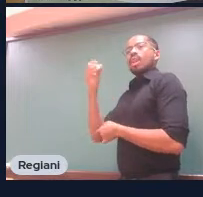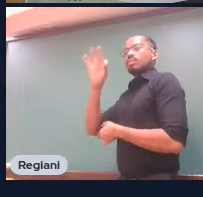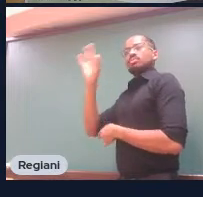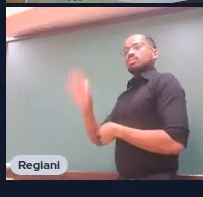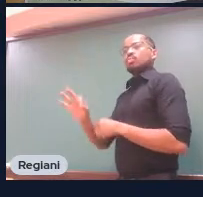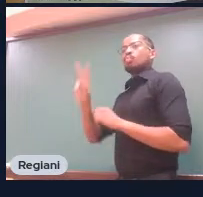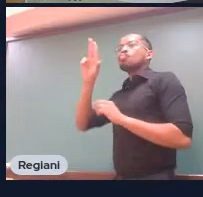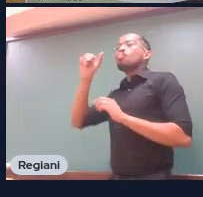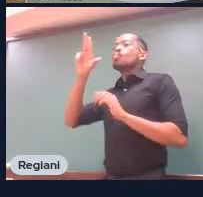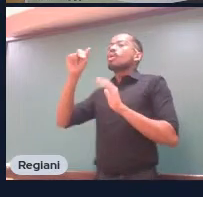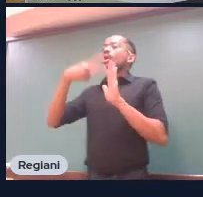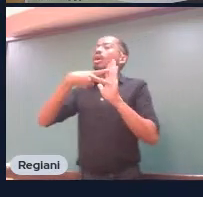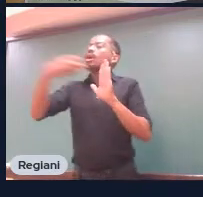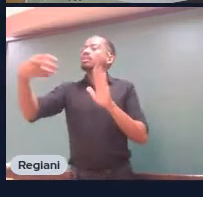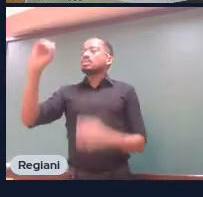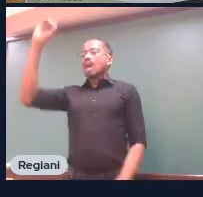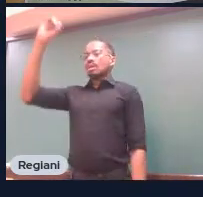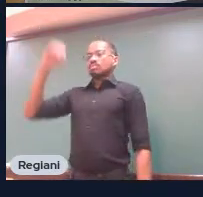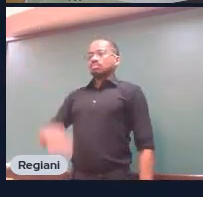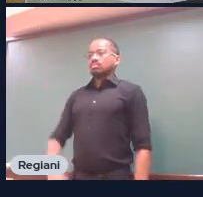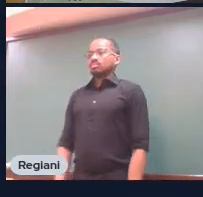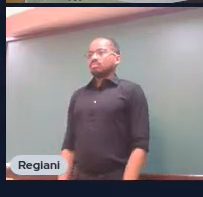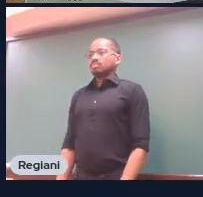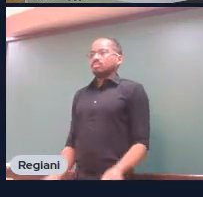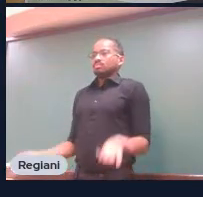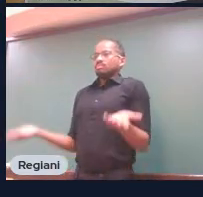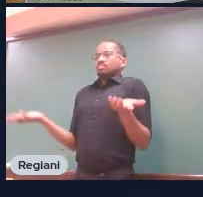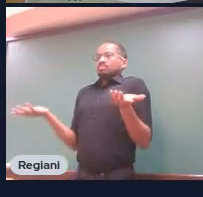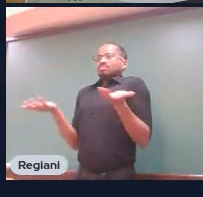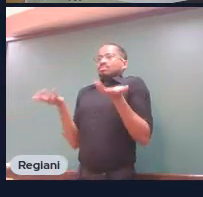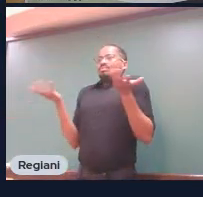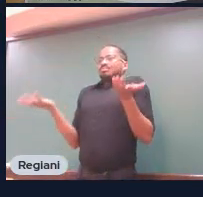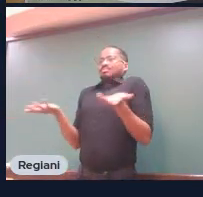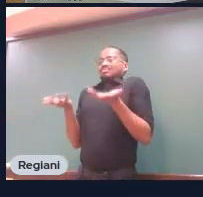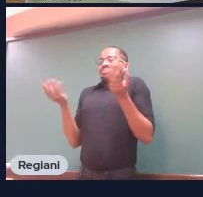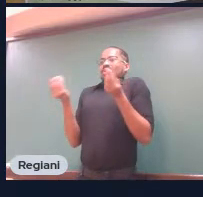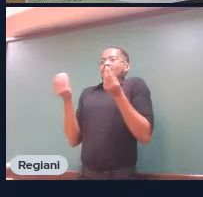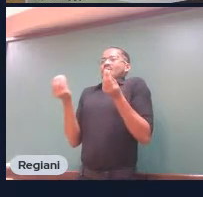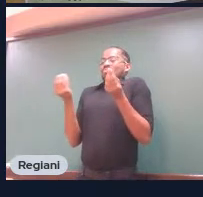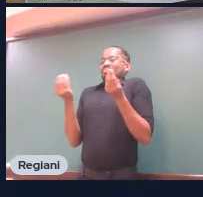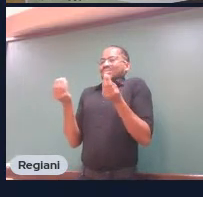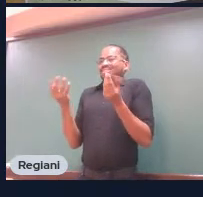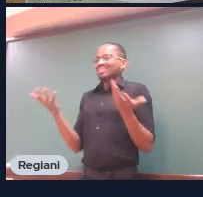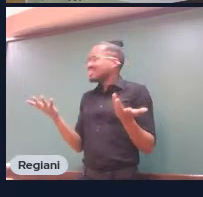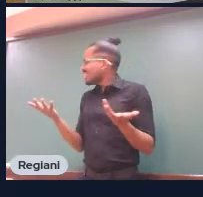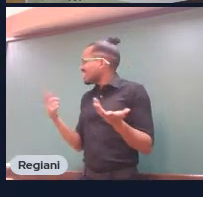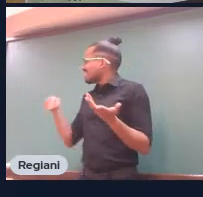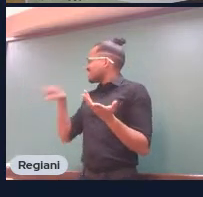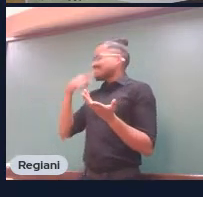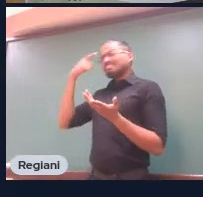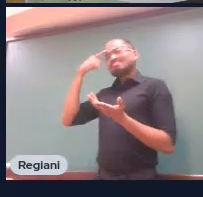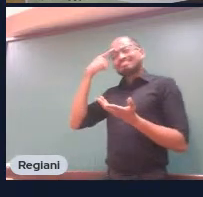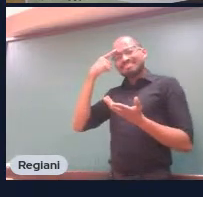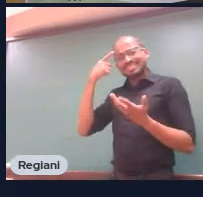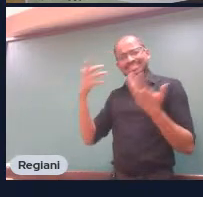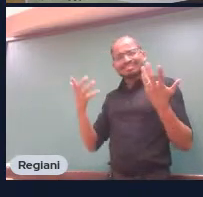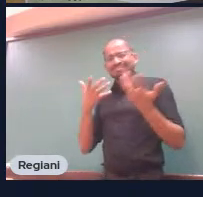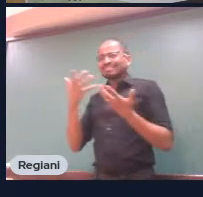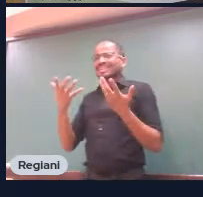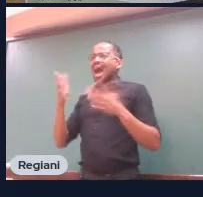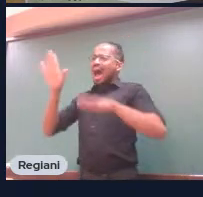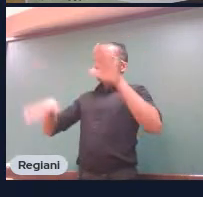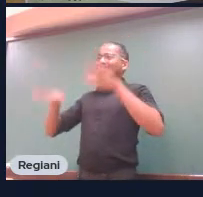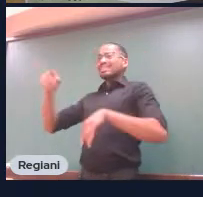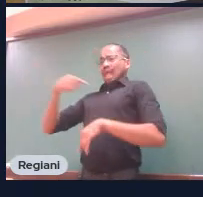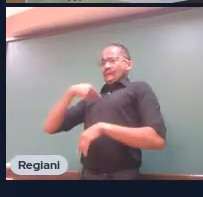journals. Now, that's assuming once is enough, but we know hapax, it can be a fluke. It may be yourself referring to your